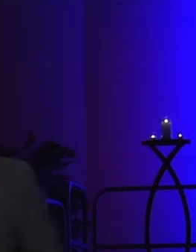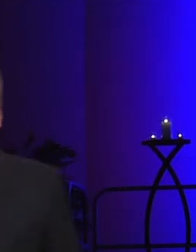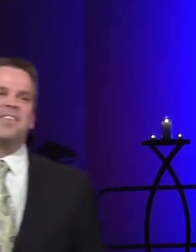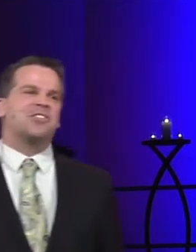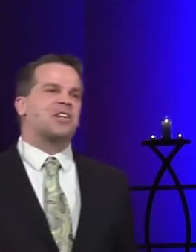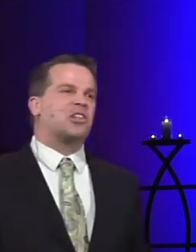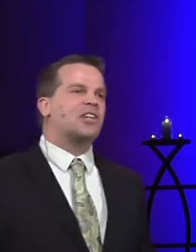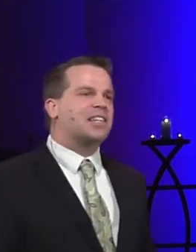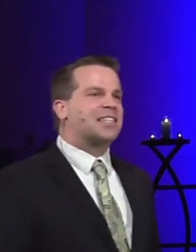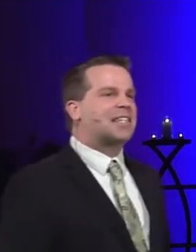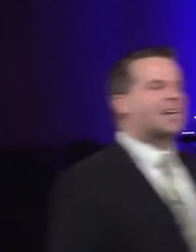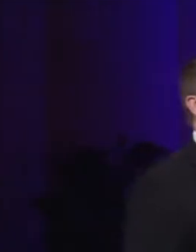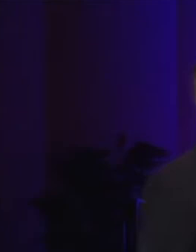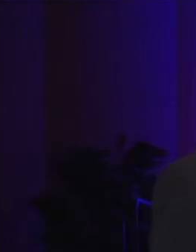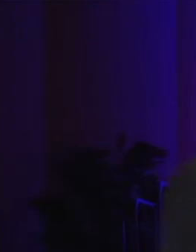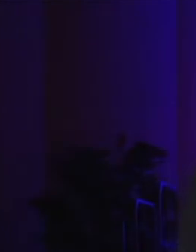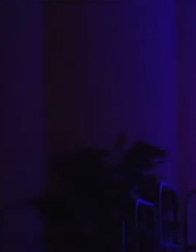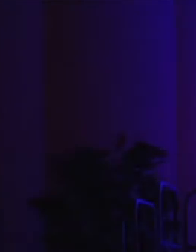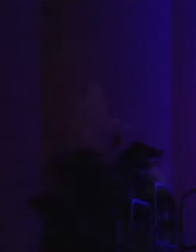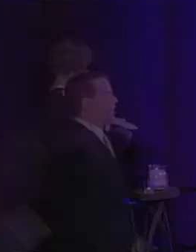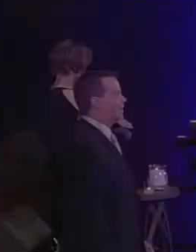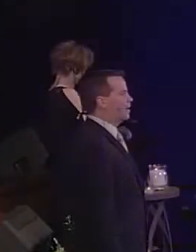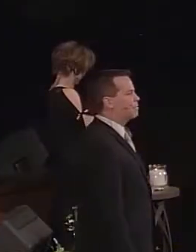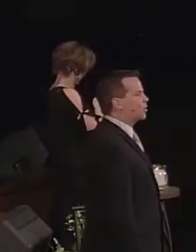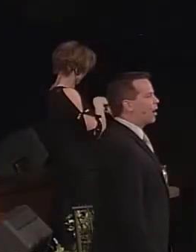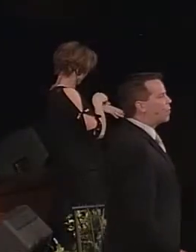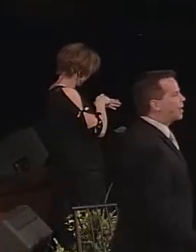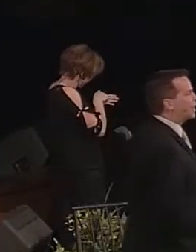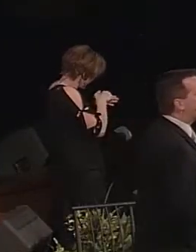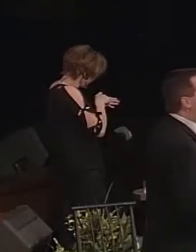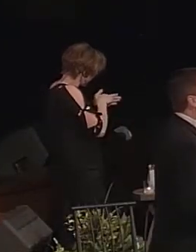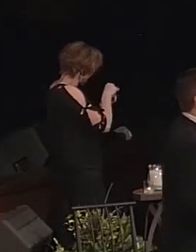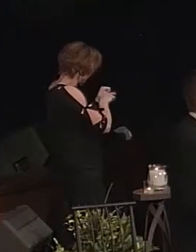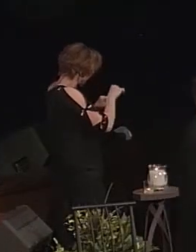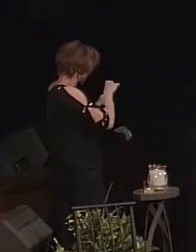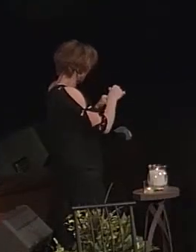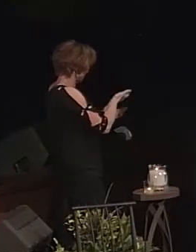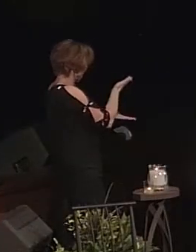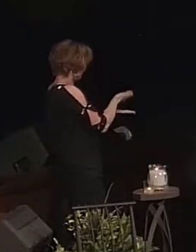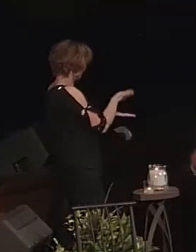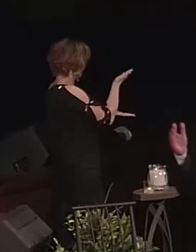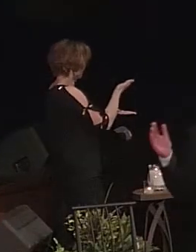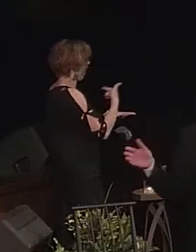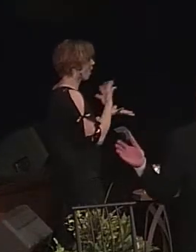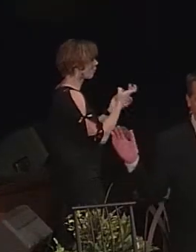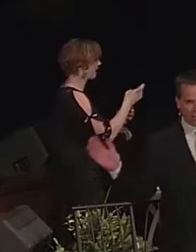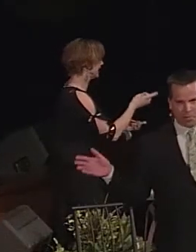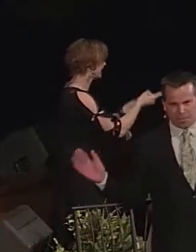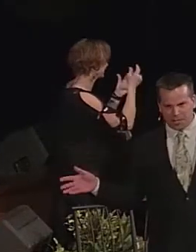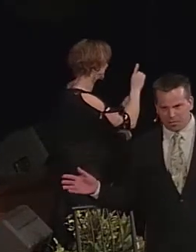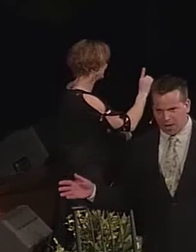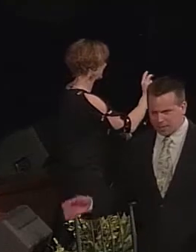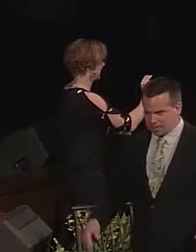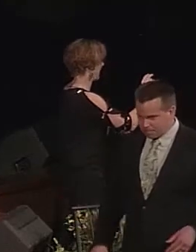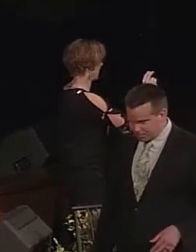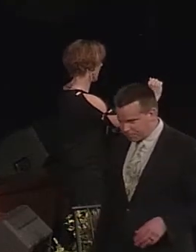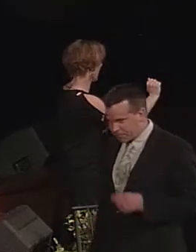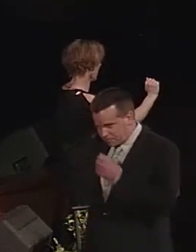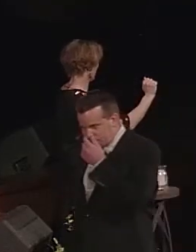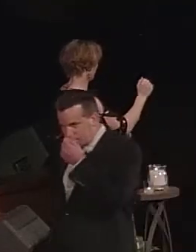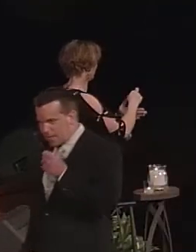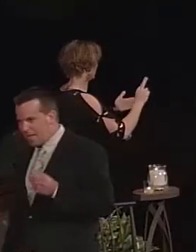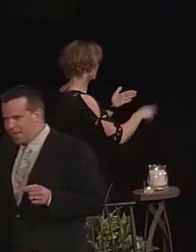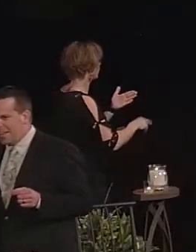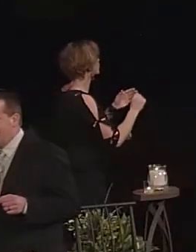And it's so interesting to look into this science that proves that we're one. You know, I want instant DNA results so we can set up a booth at white supremacist rallies.